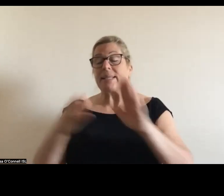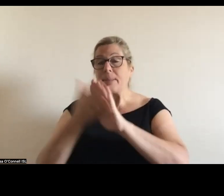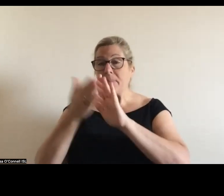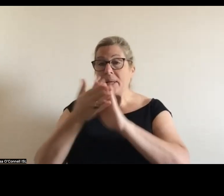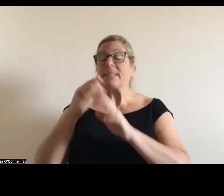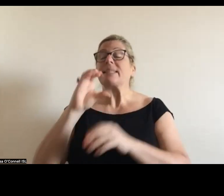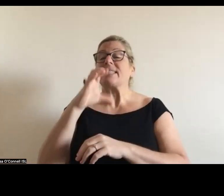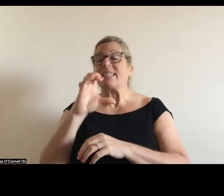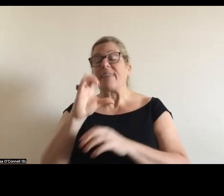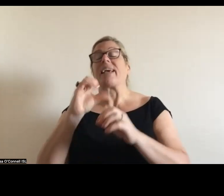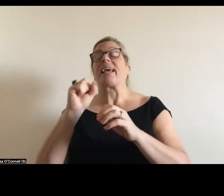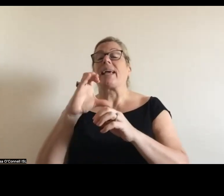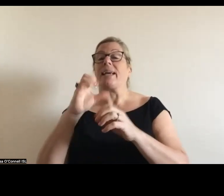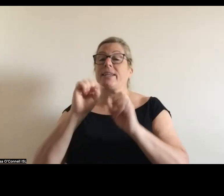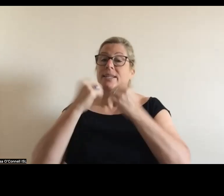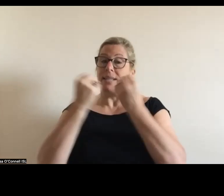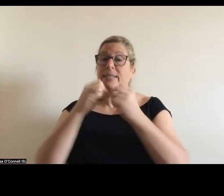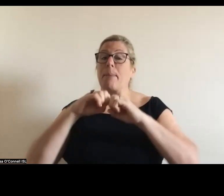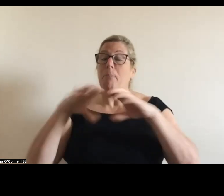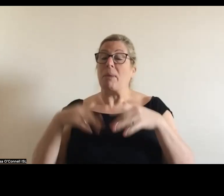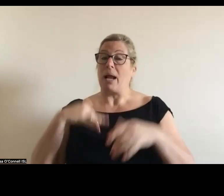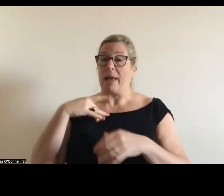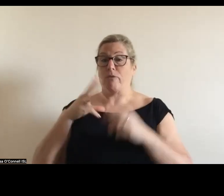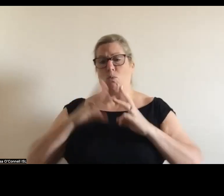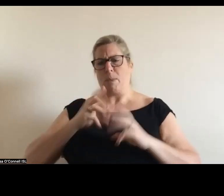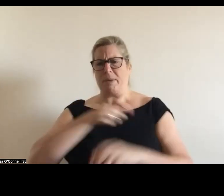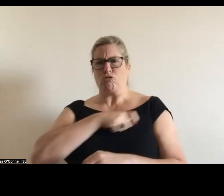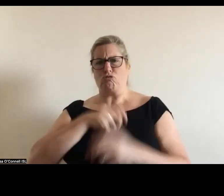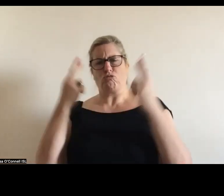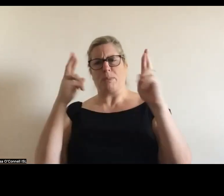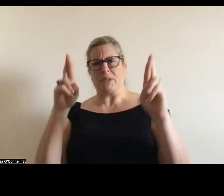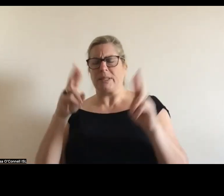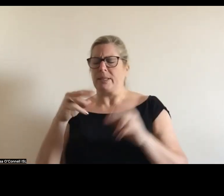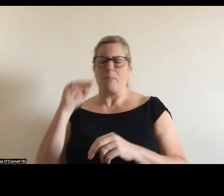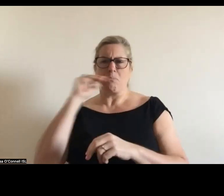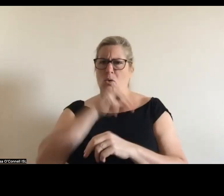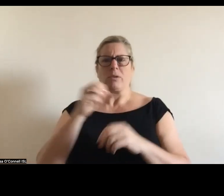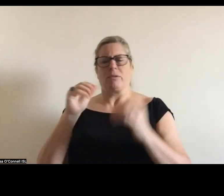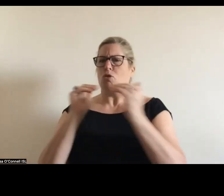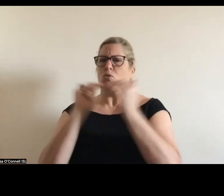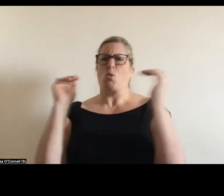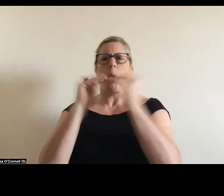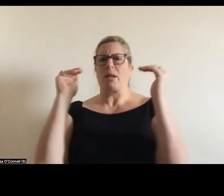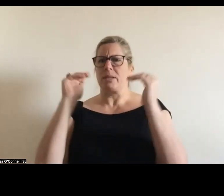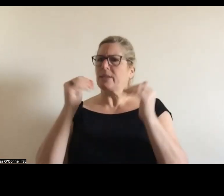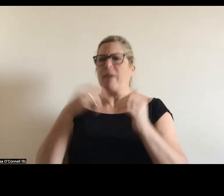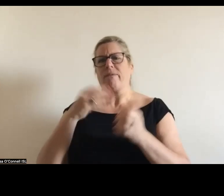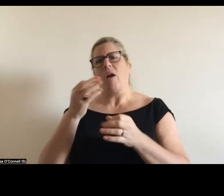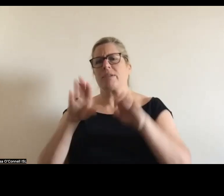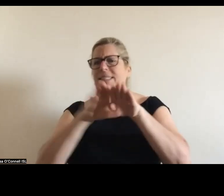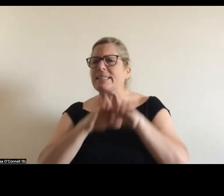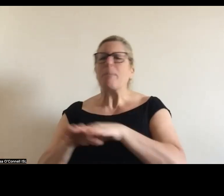life. Women's representation is essential to the quality of our democratic processes. All levels of government